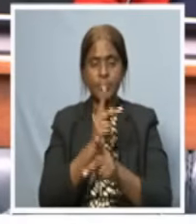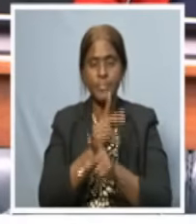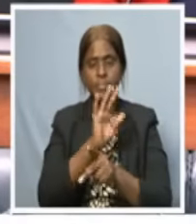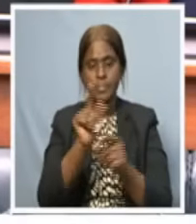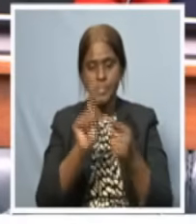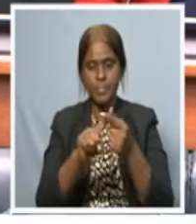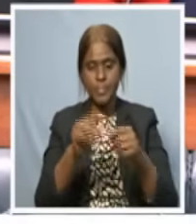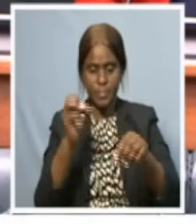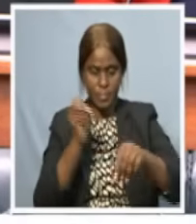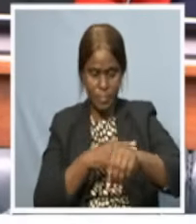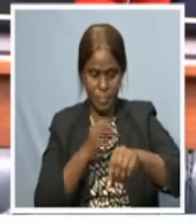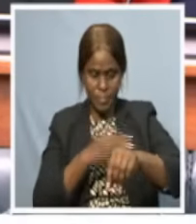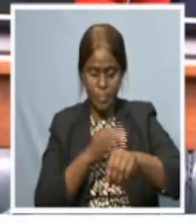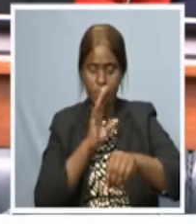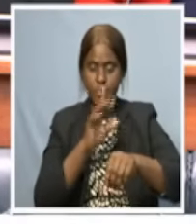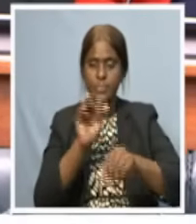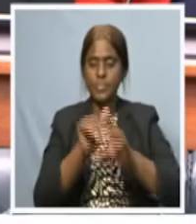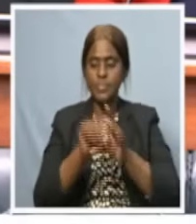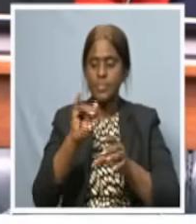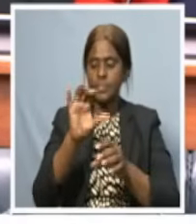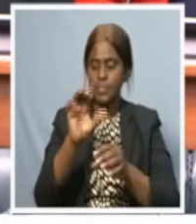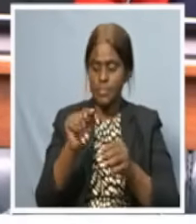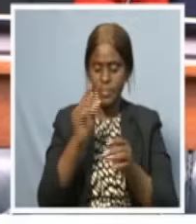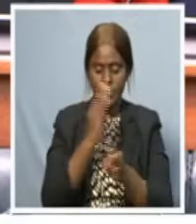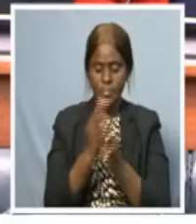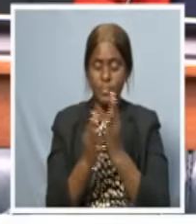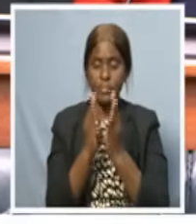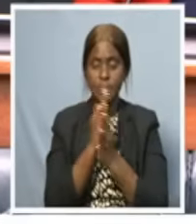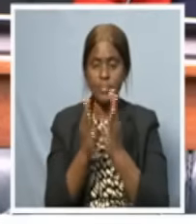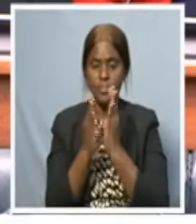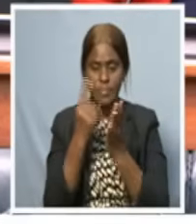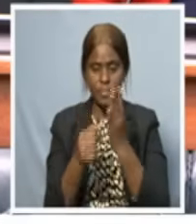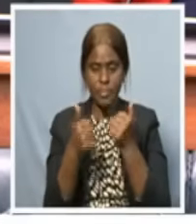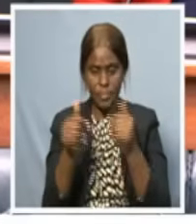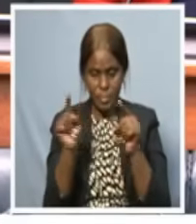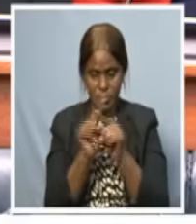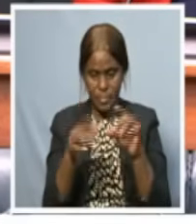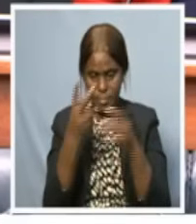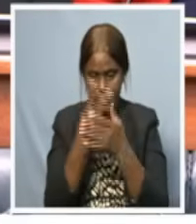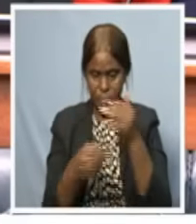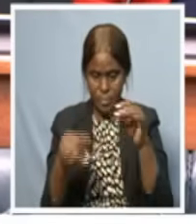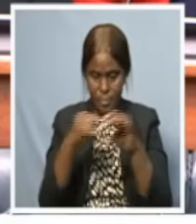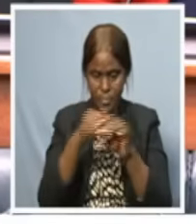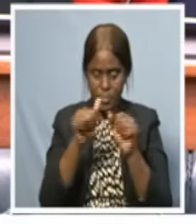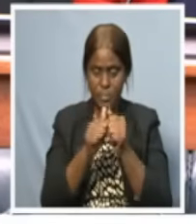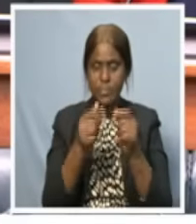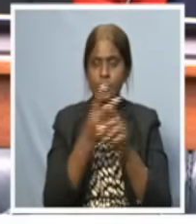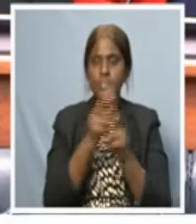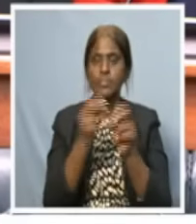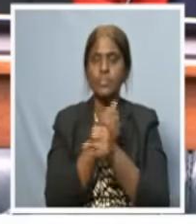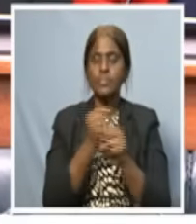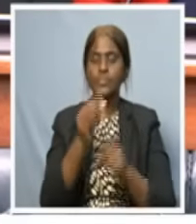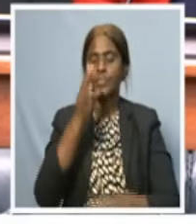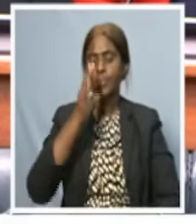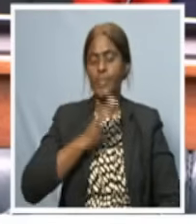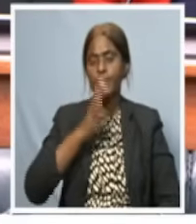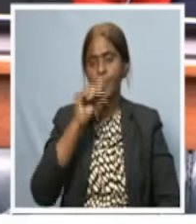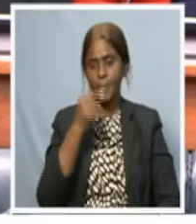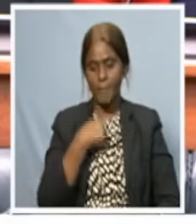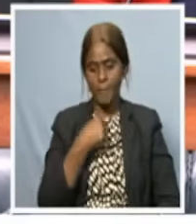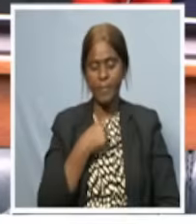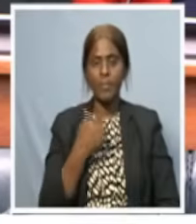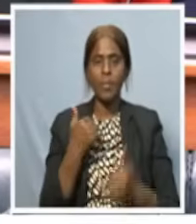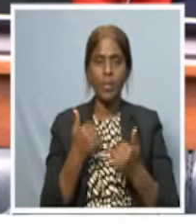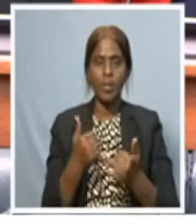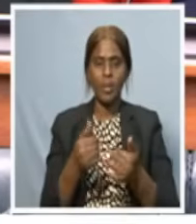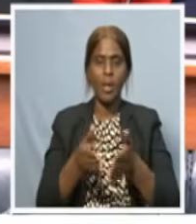sustained investment in ICT infrastructure that is both inclusive and very safe. Madam Speaker,